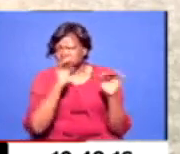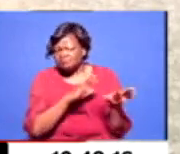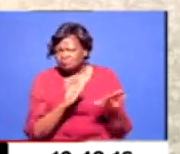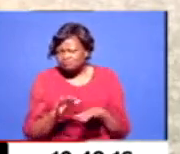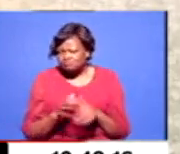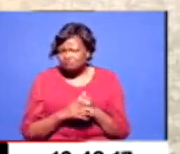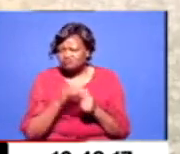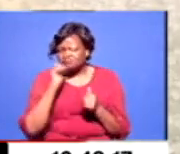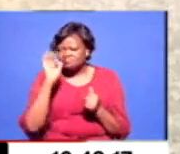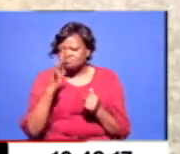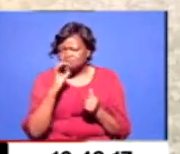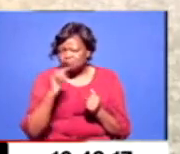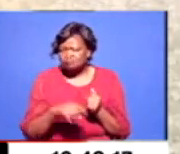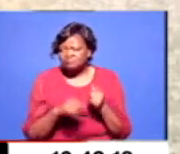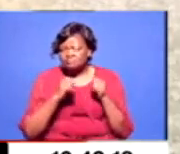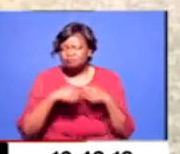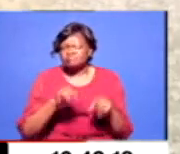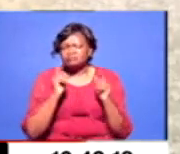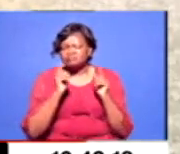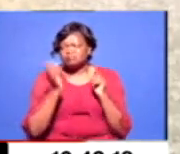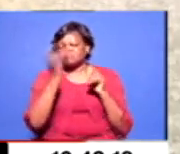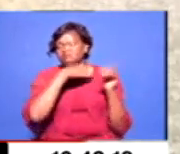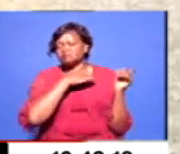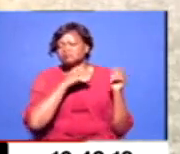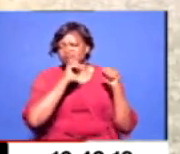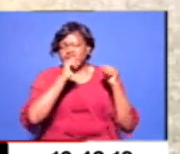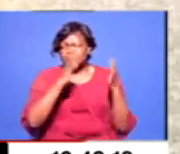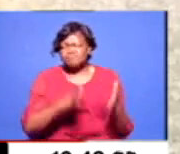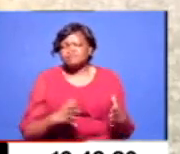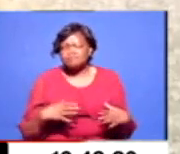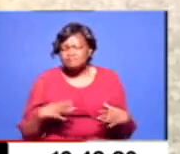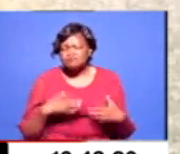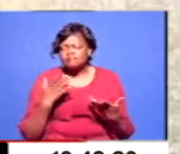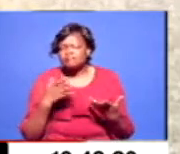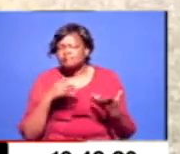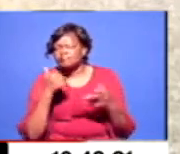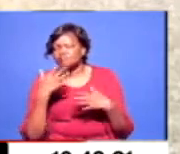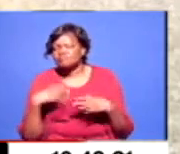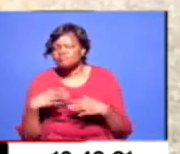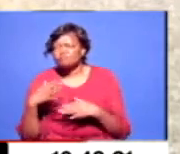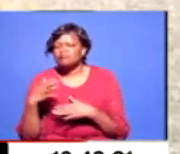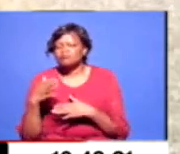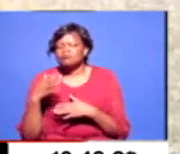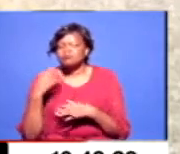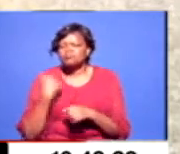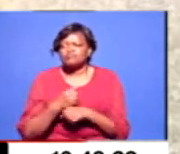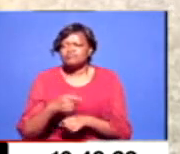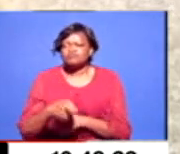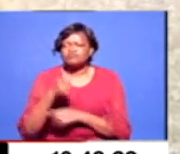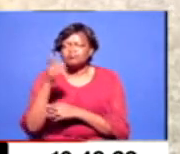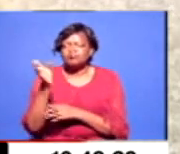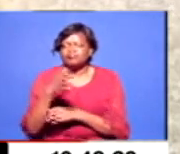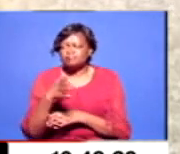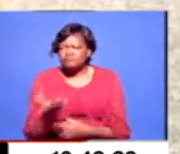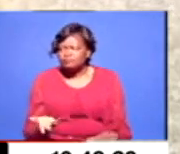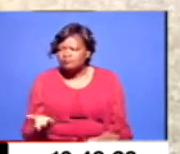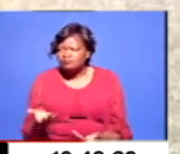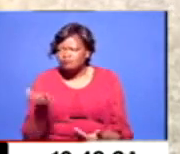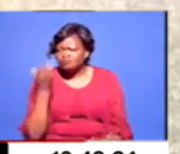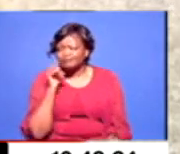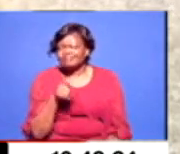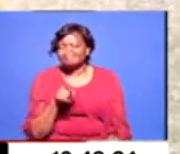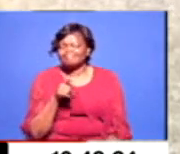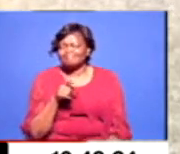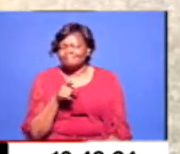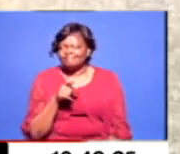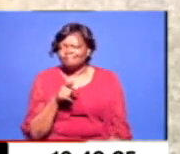operator? Is she going back to the fisher folks? Because fish folks in Homa Bay County they take after the Boda Boda